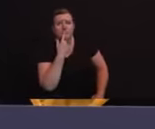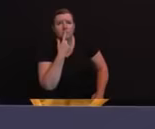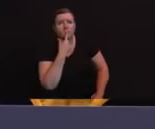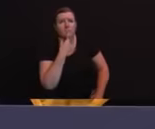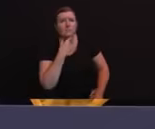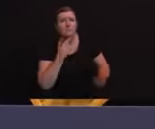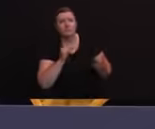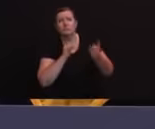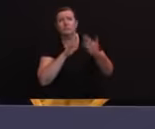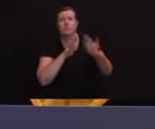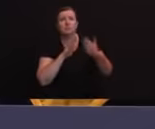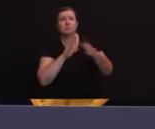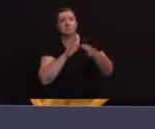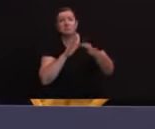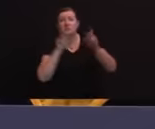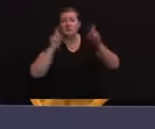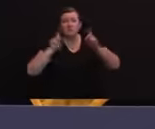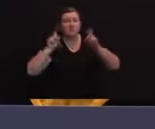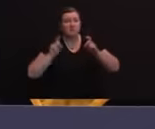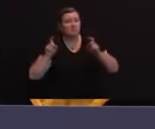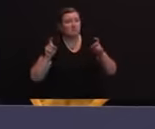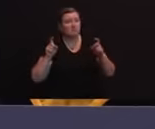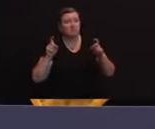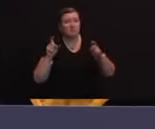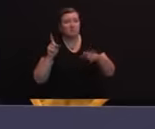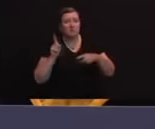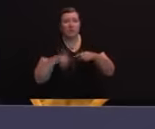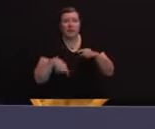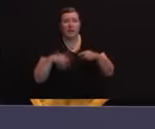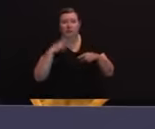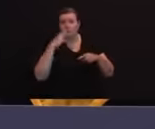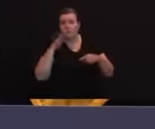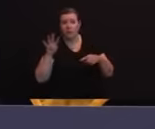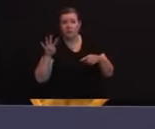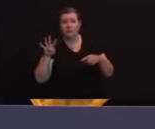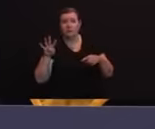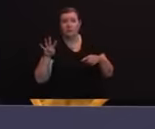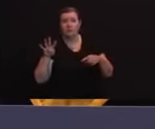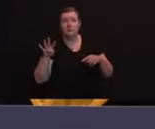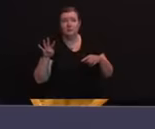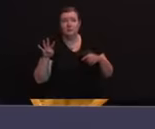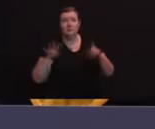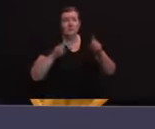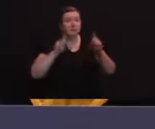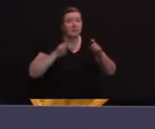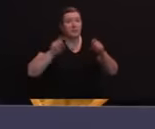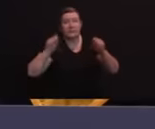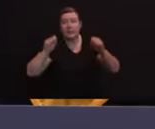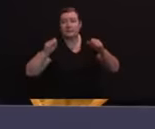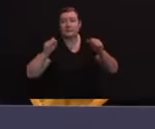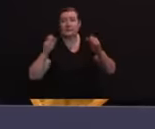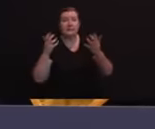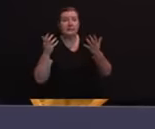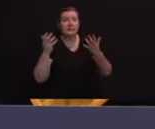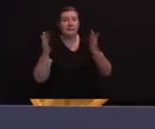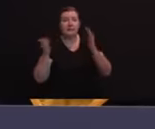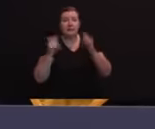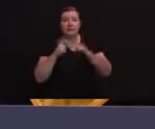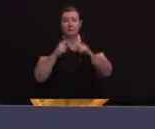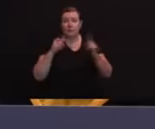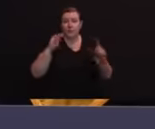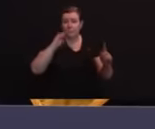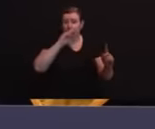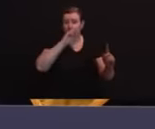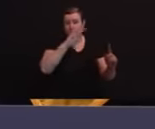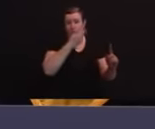the testing. We can't ignore the fact that the testing capacity today is light years different than what it was in March and April, which